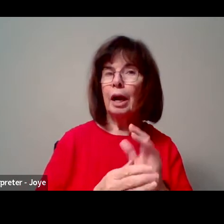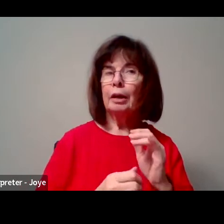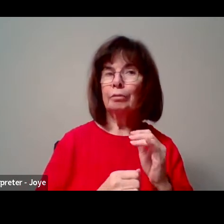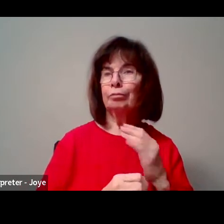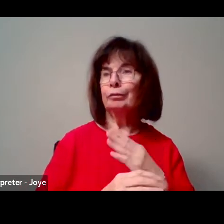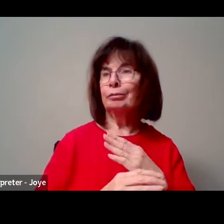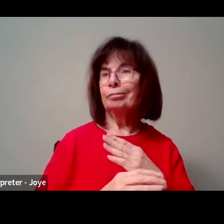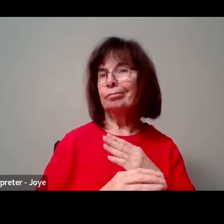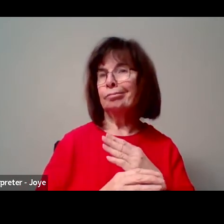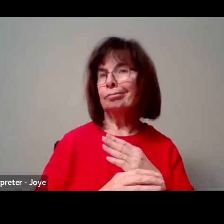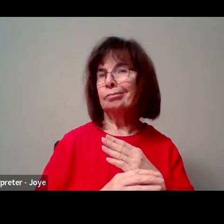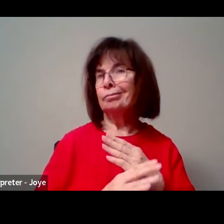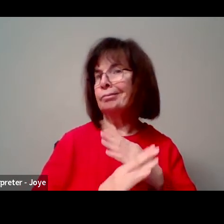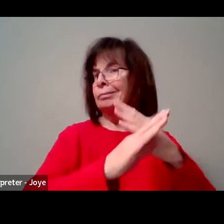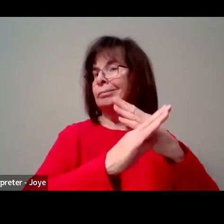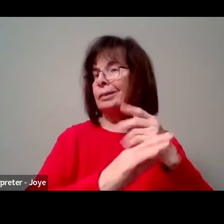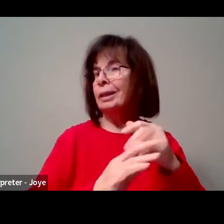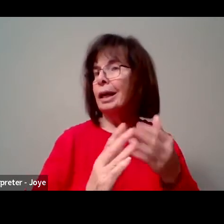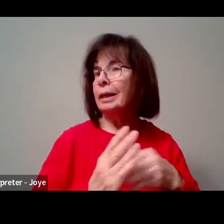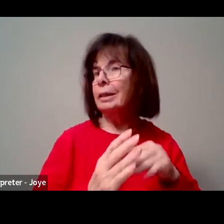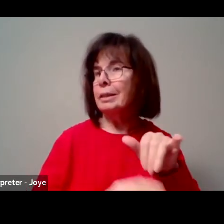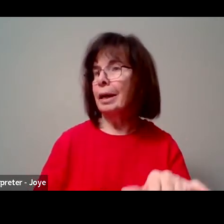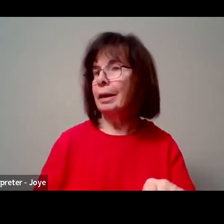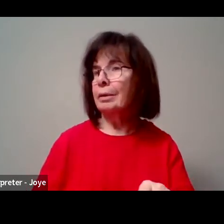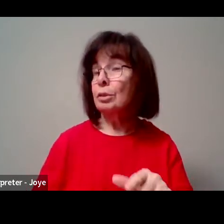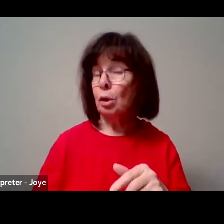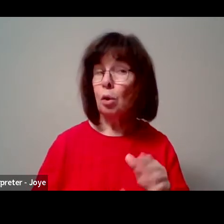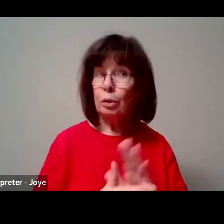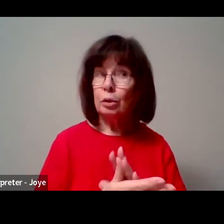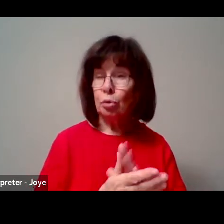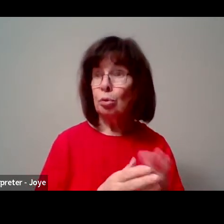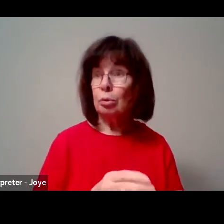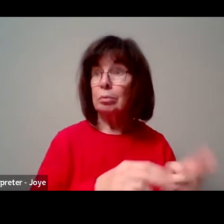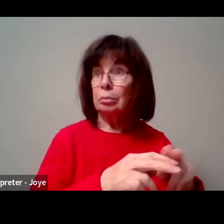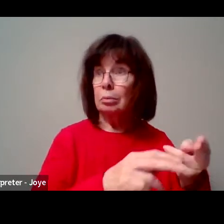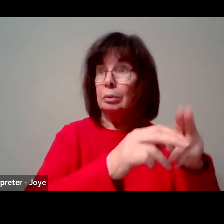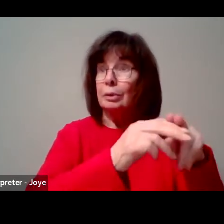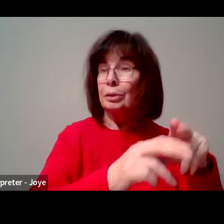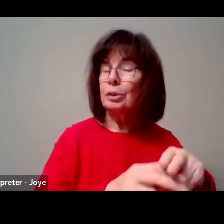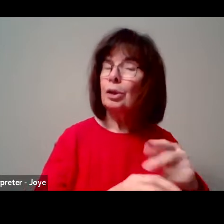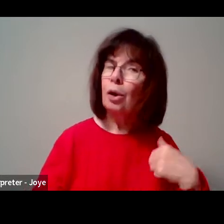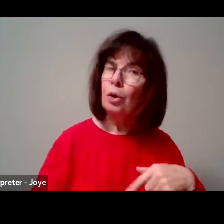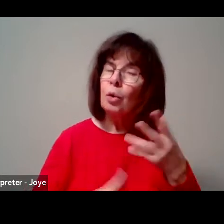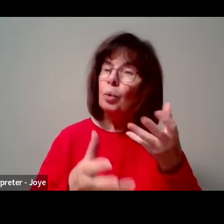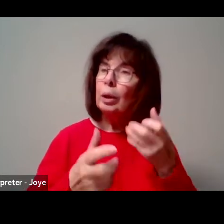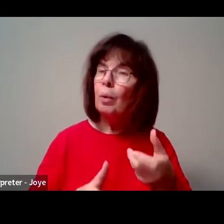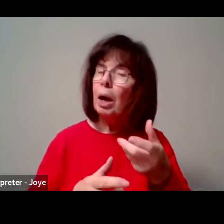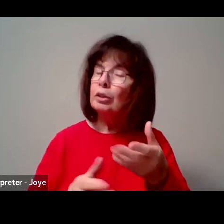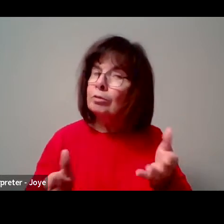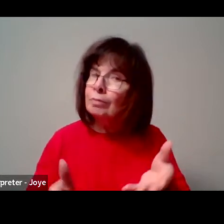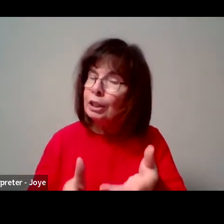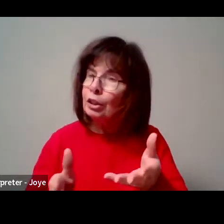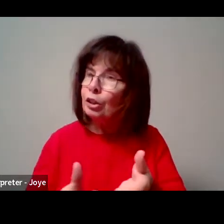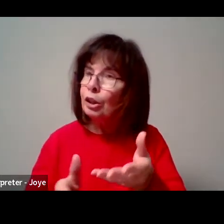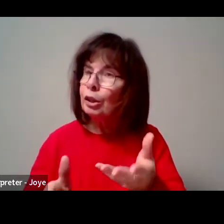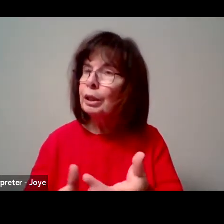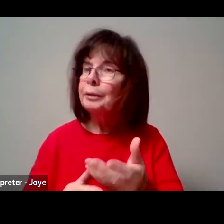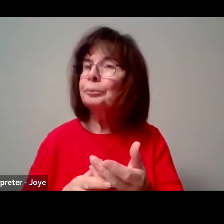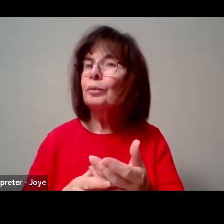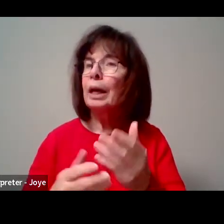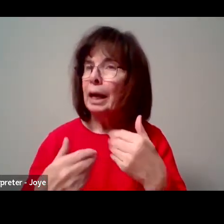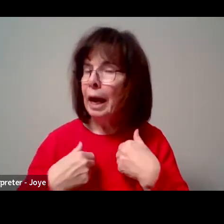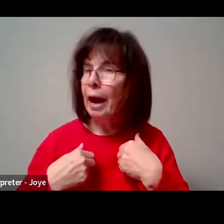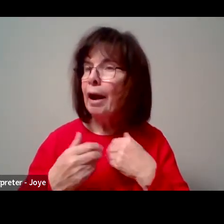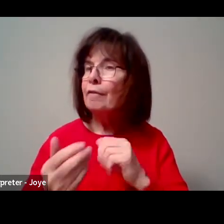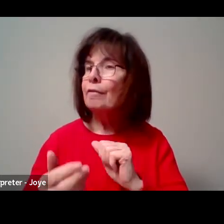are also rising there. And so we really want to encourage institutions that have power and authority